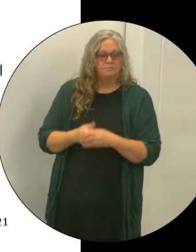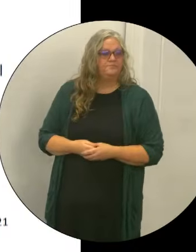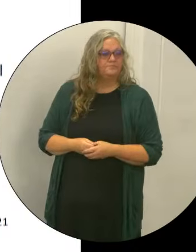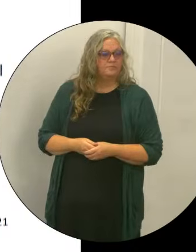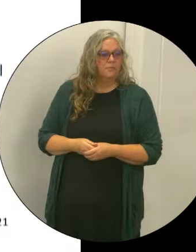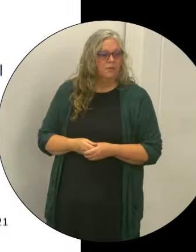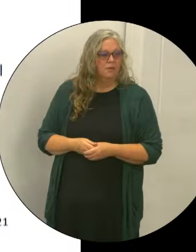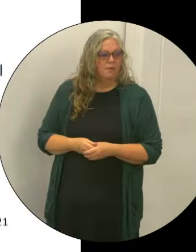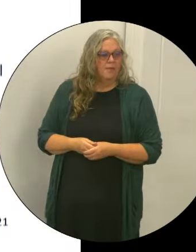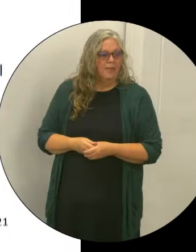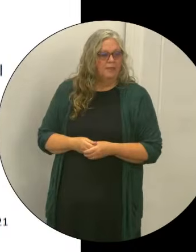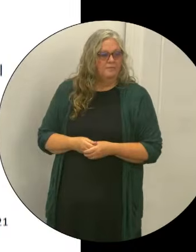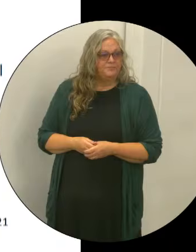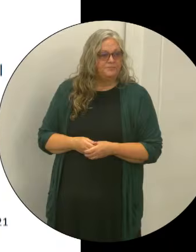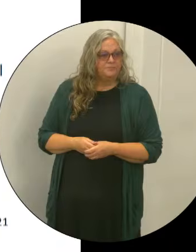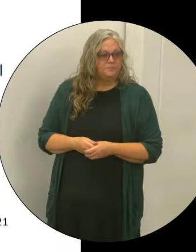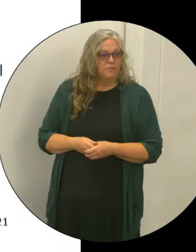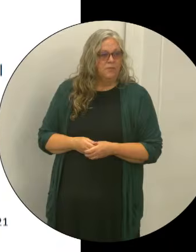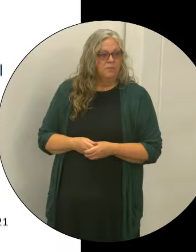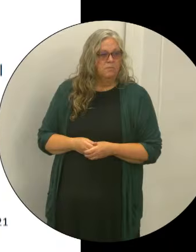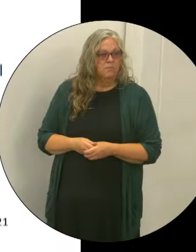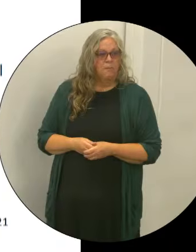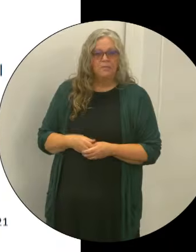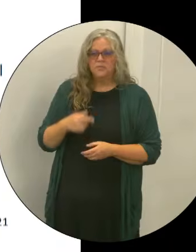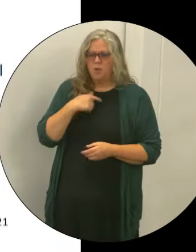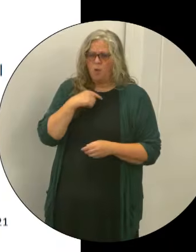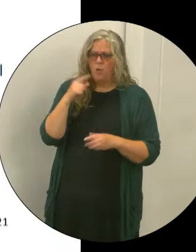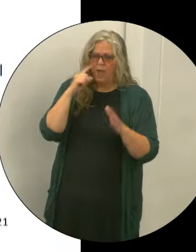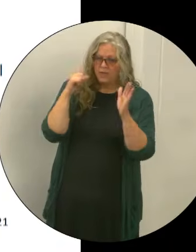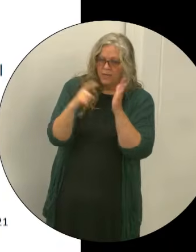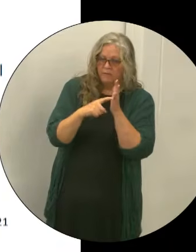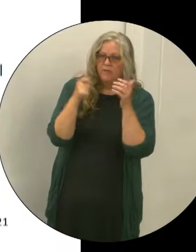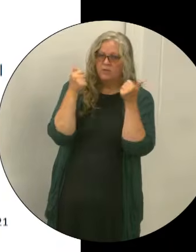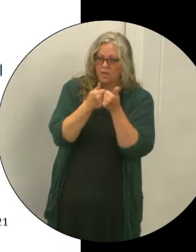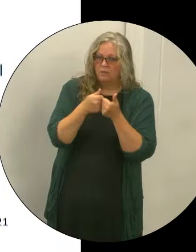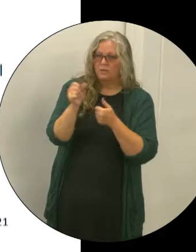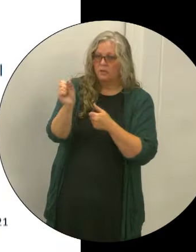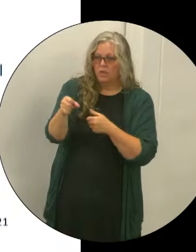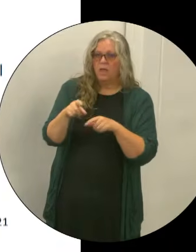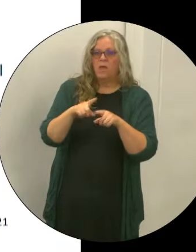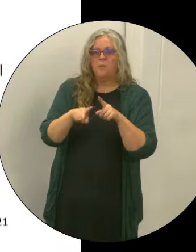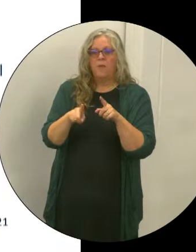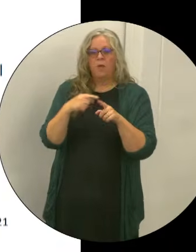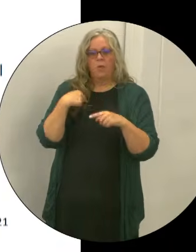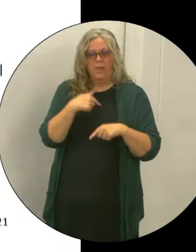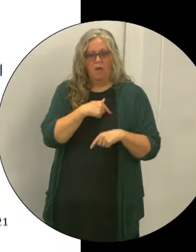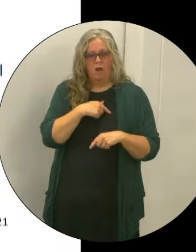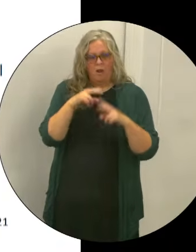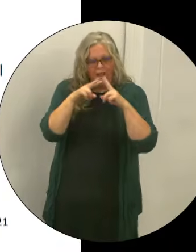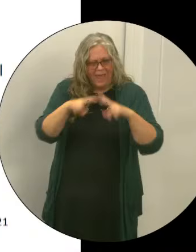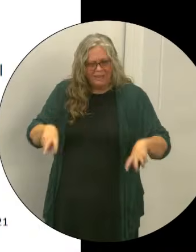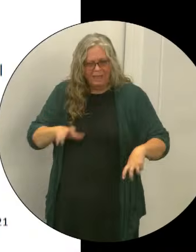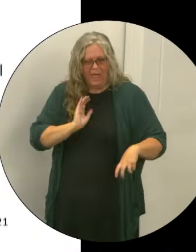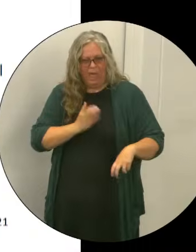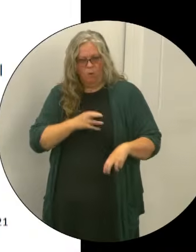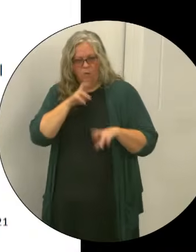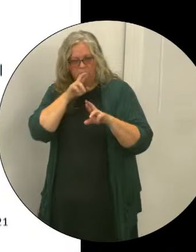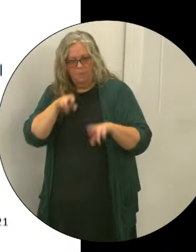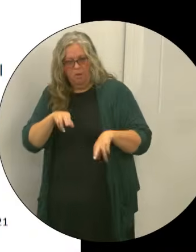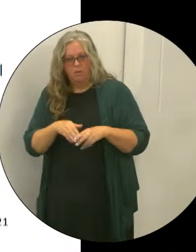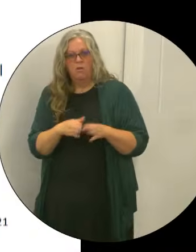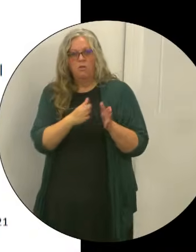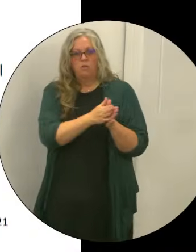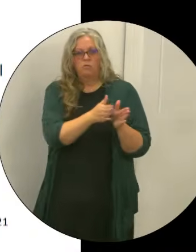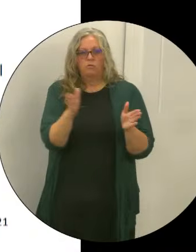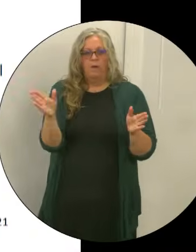So looking ahead, we aren't just identifying challenges, we are operationalizing our response. Throughout this